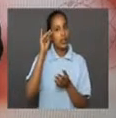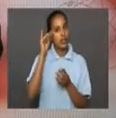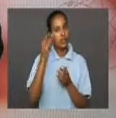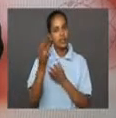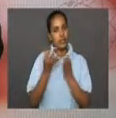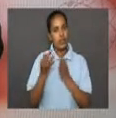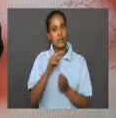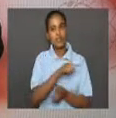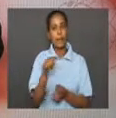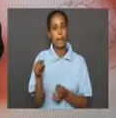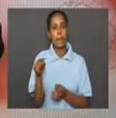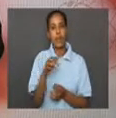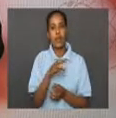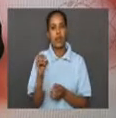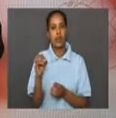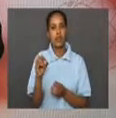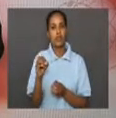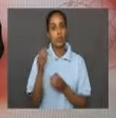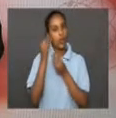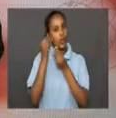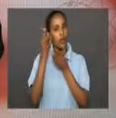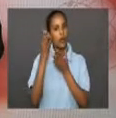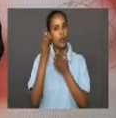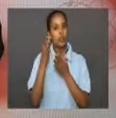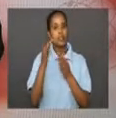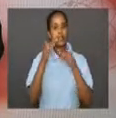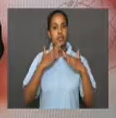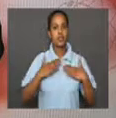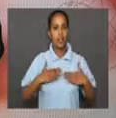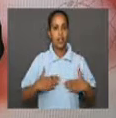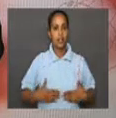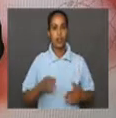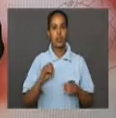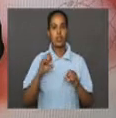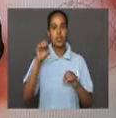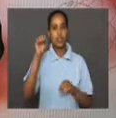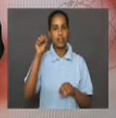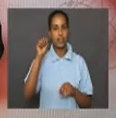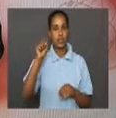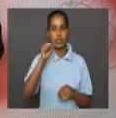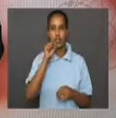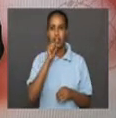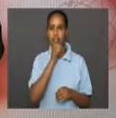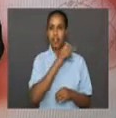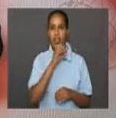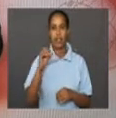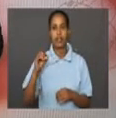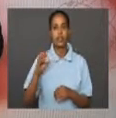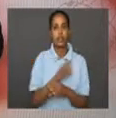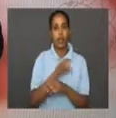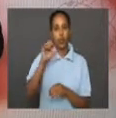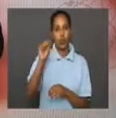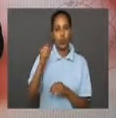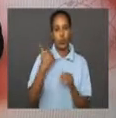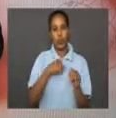to describe them and to recognize the structures of starch and cellulose.